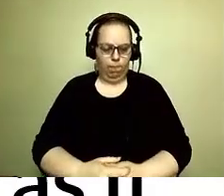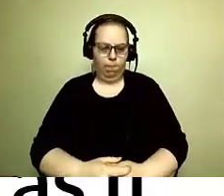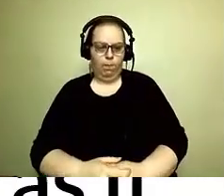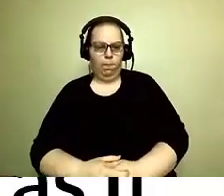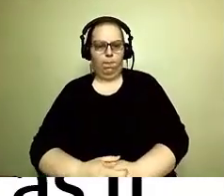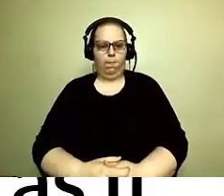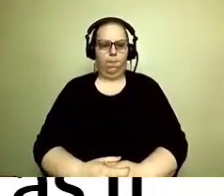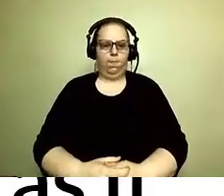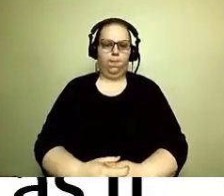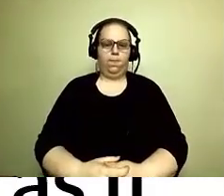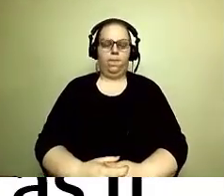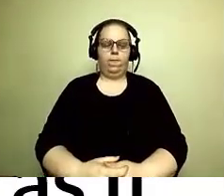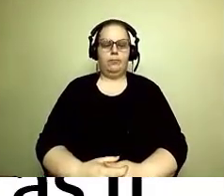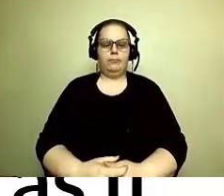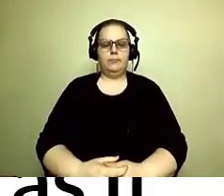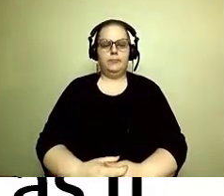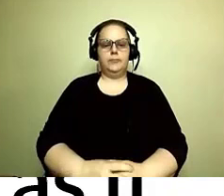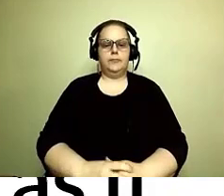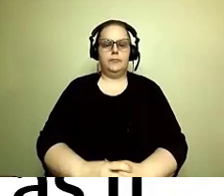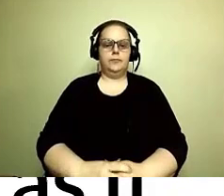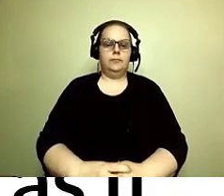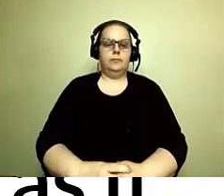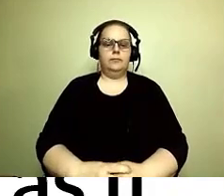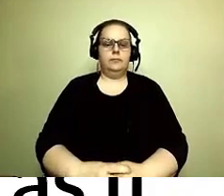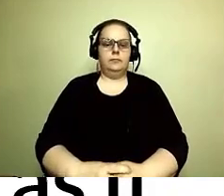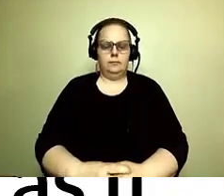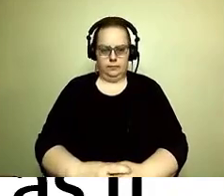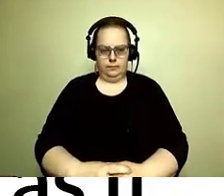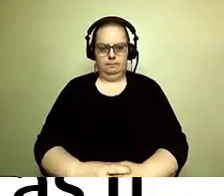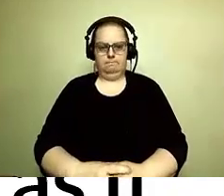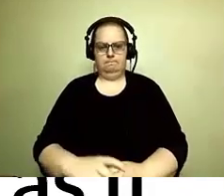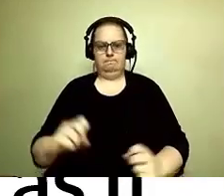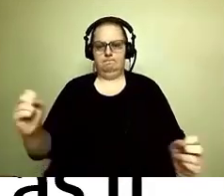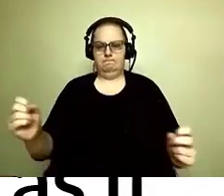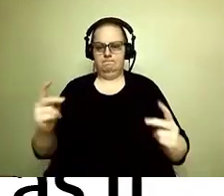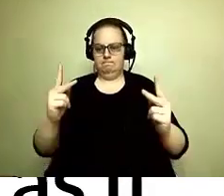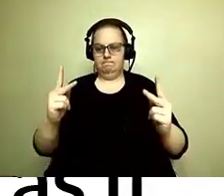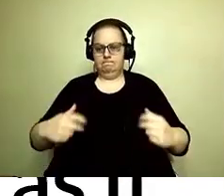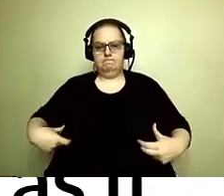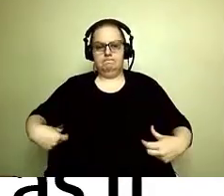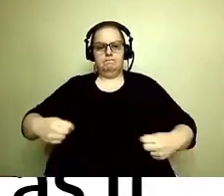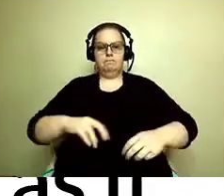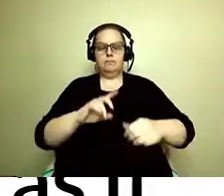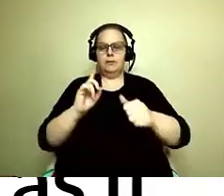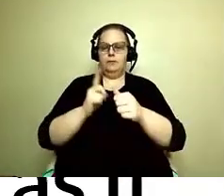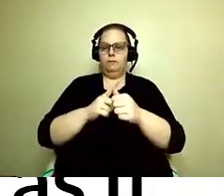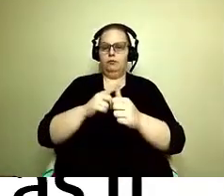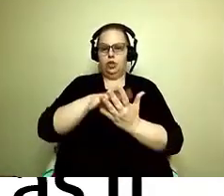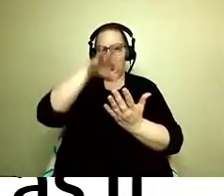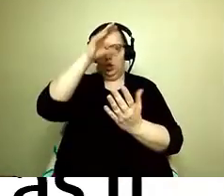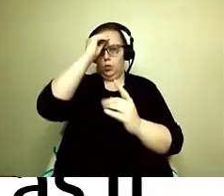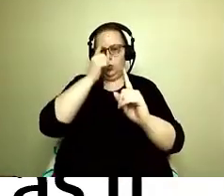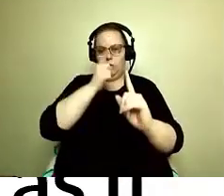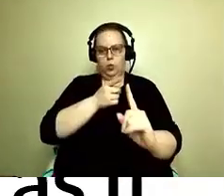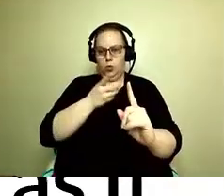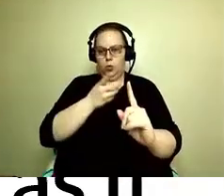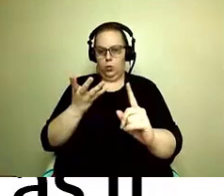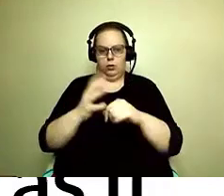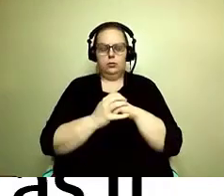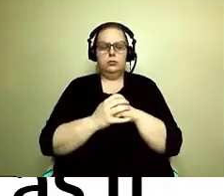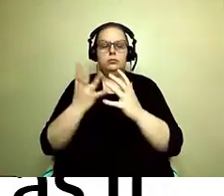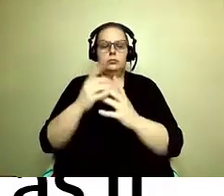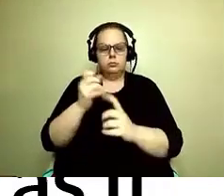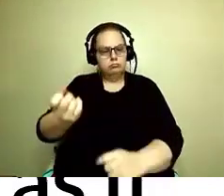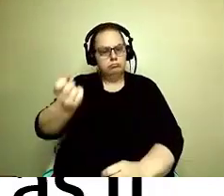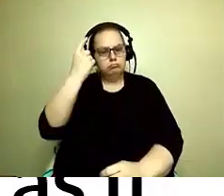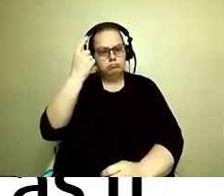All right. With that, our first learning objective today is to understand the importance of